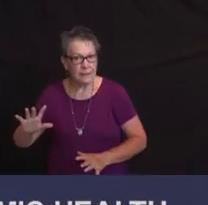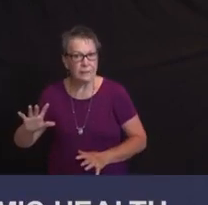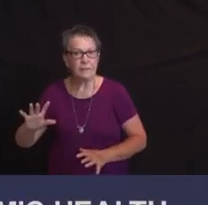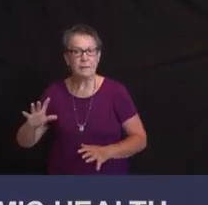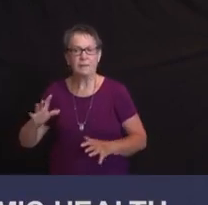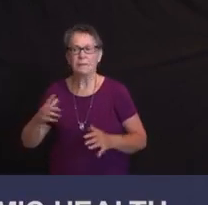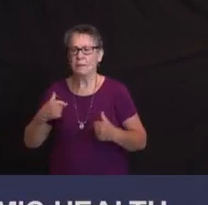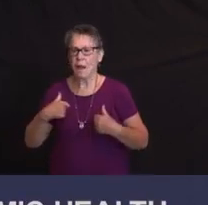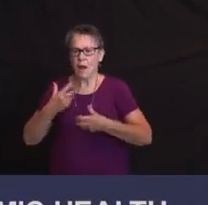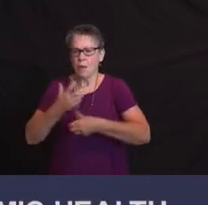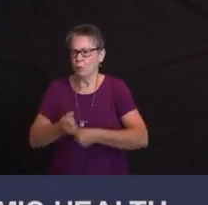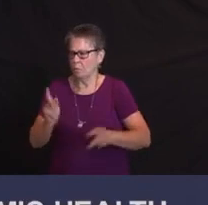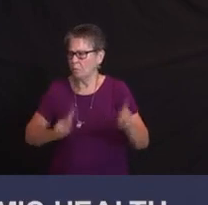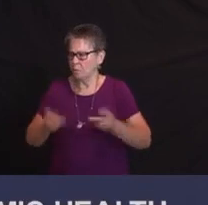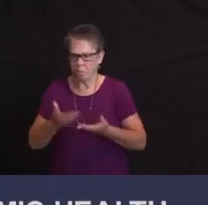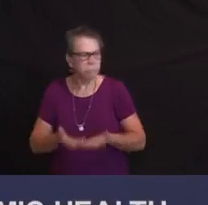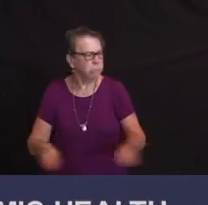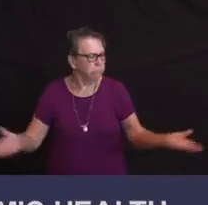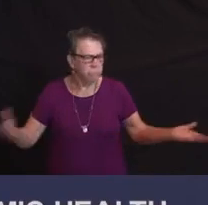every day.